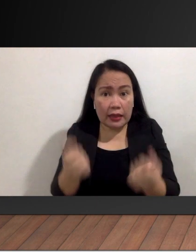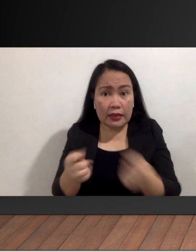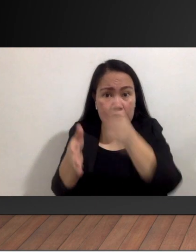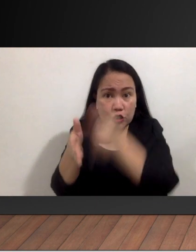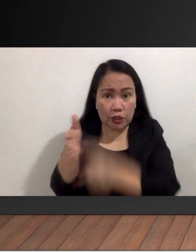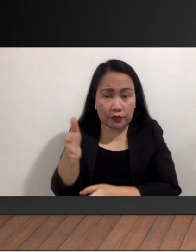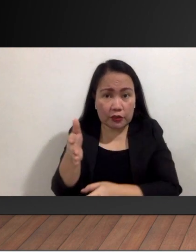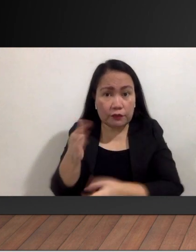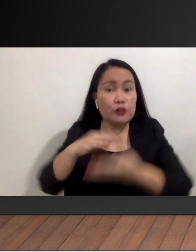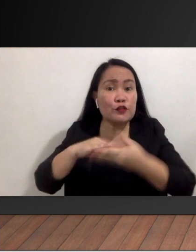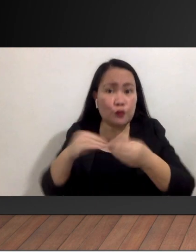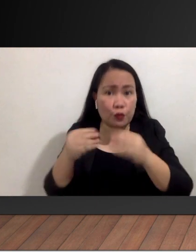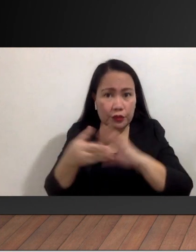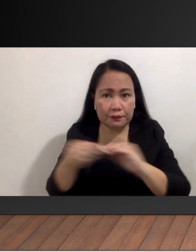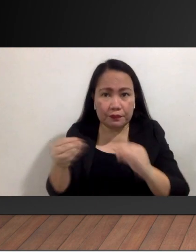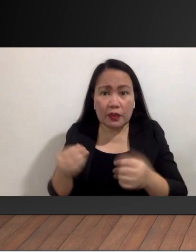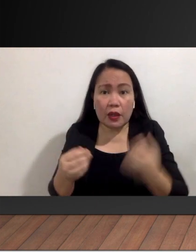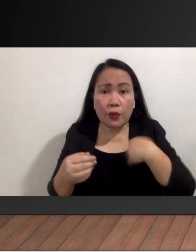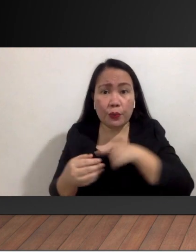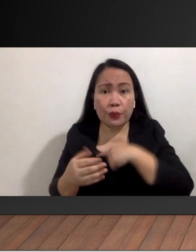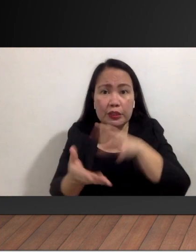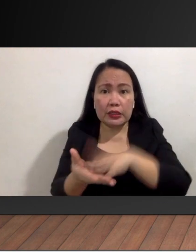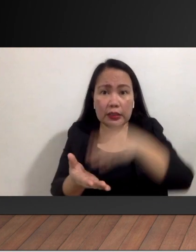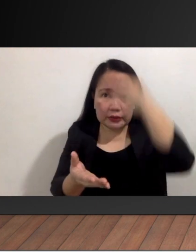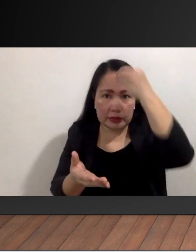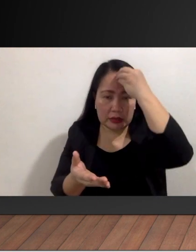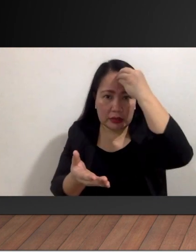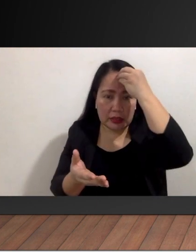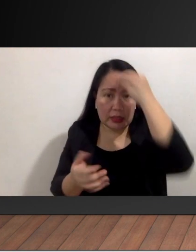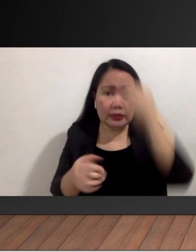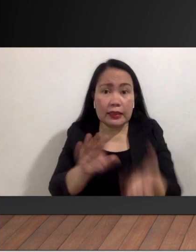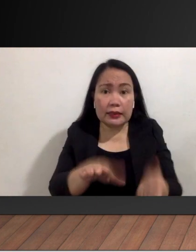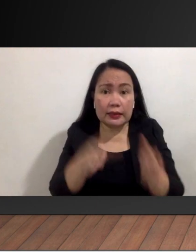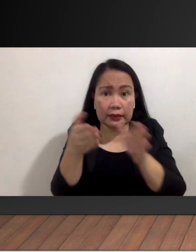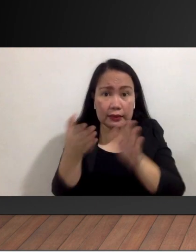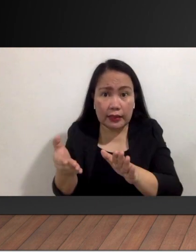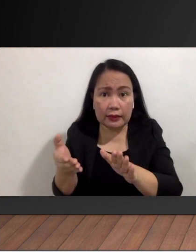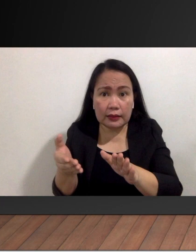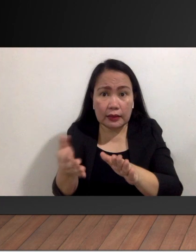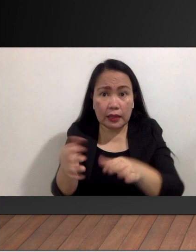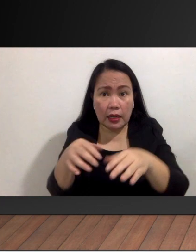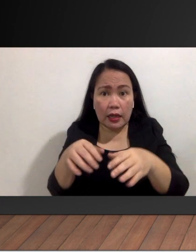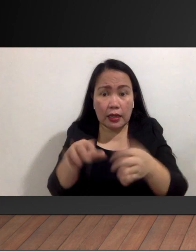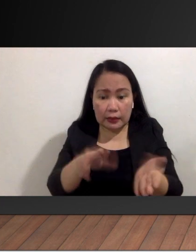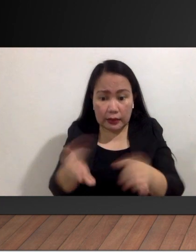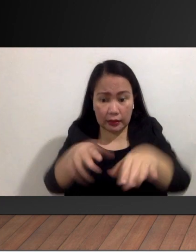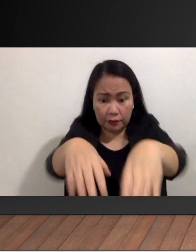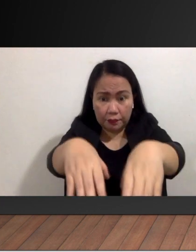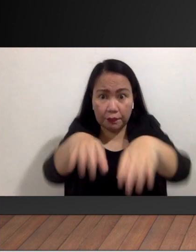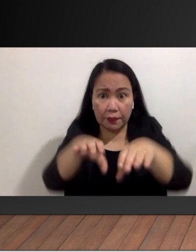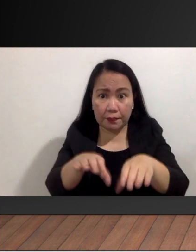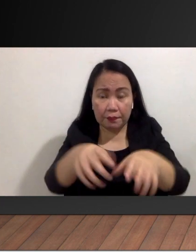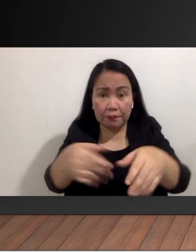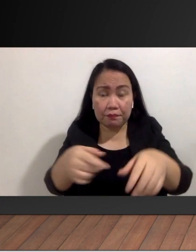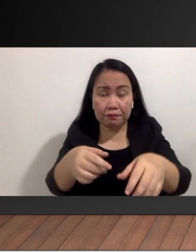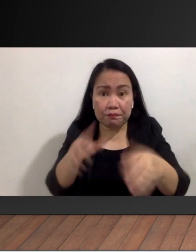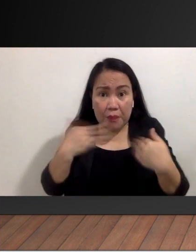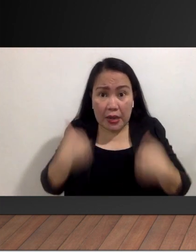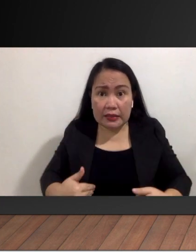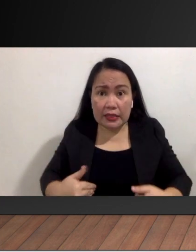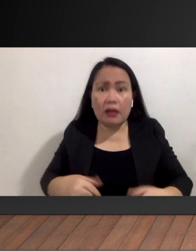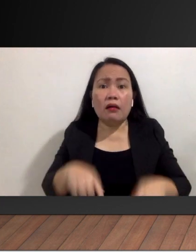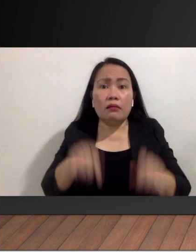this chapter of the novel, we learn that the deceased, including the corpse, must be